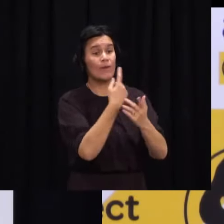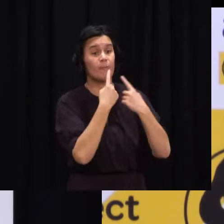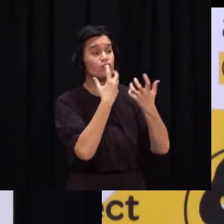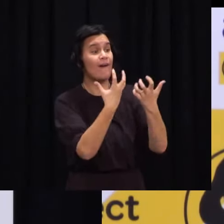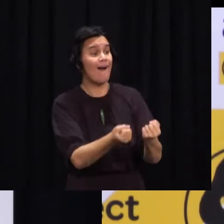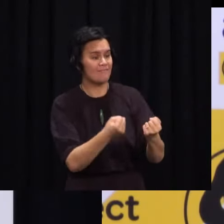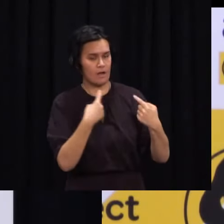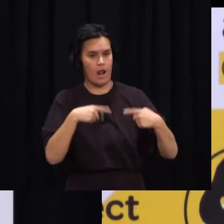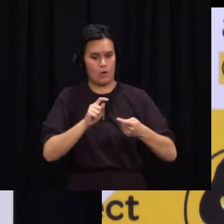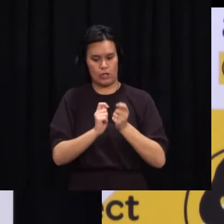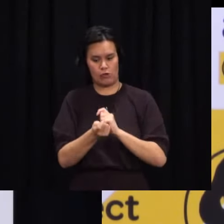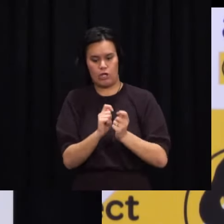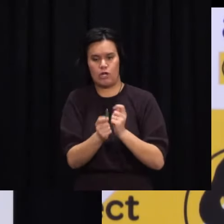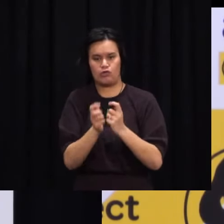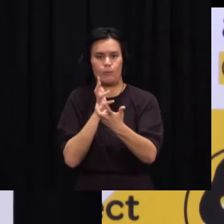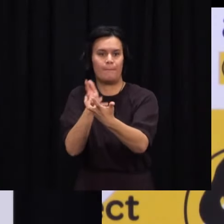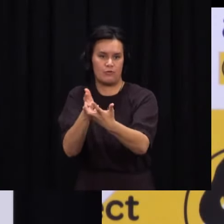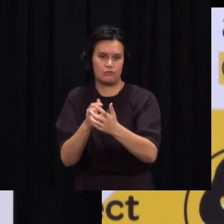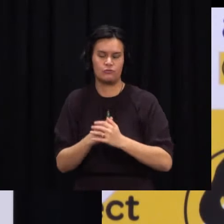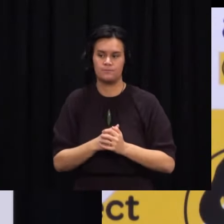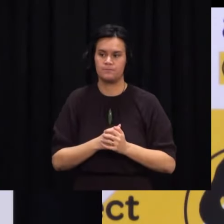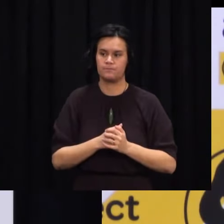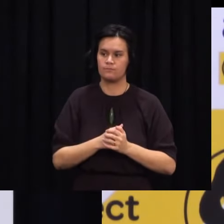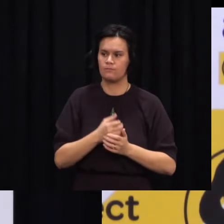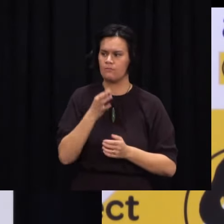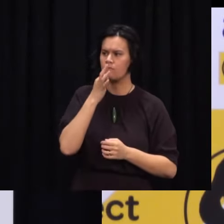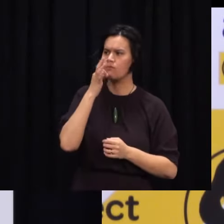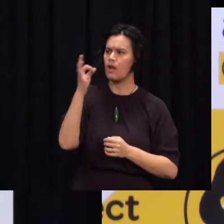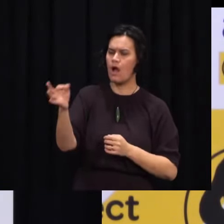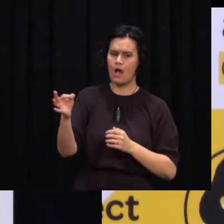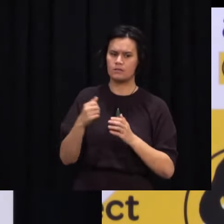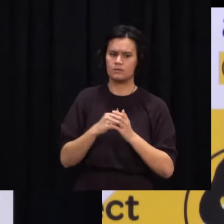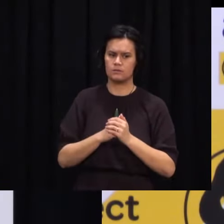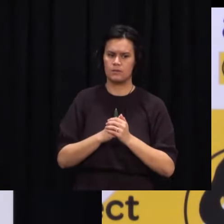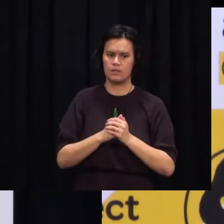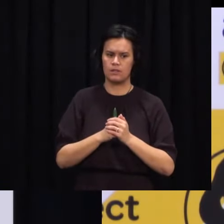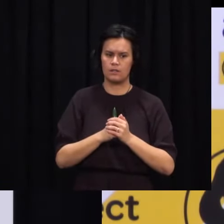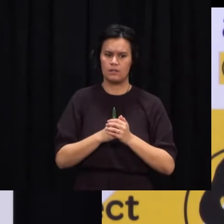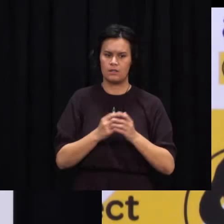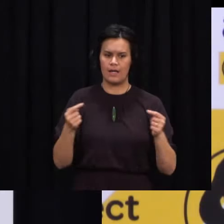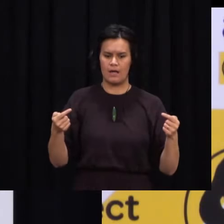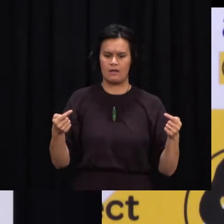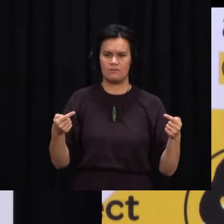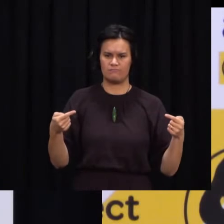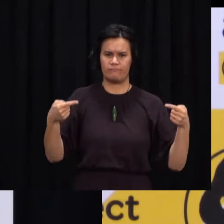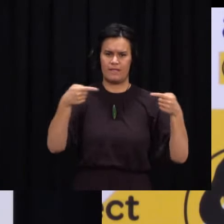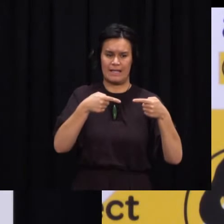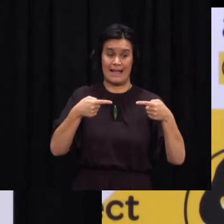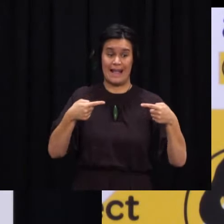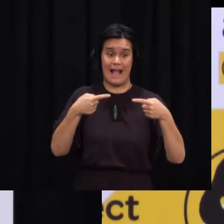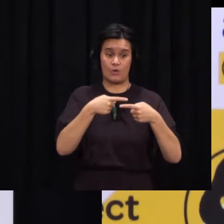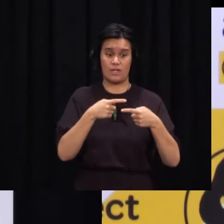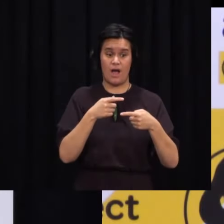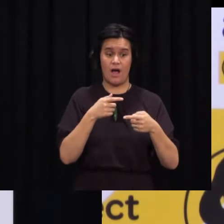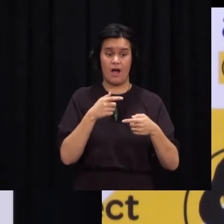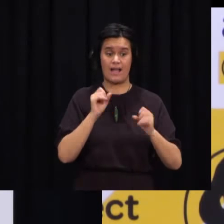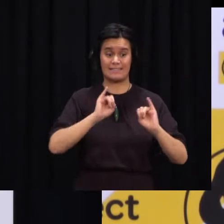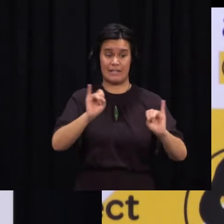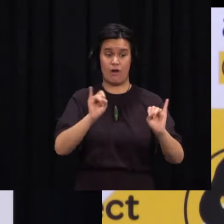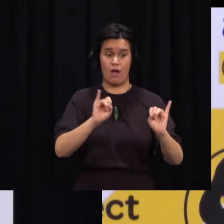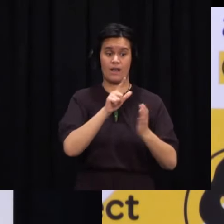on a different topic for a colleague, the counter-terror legislation is up for its second reading tomorrow. Critics have said that